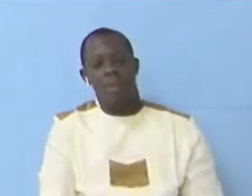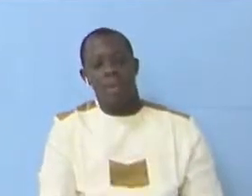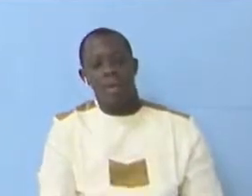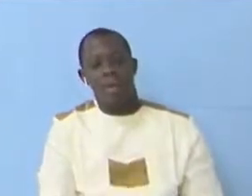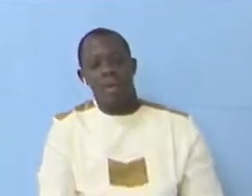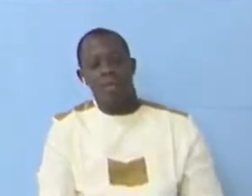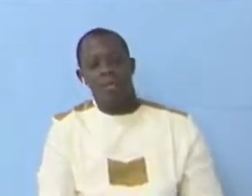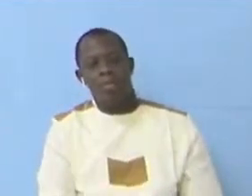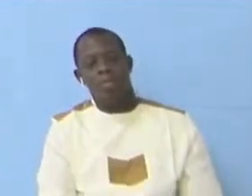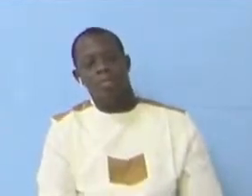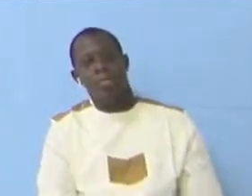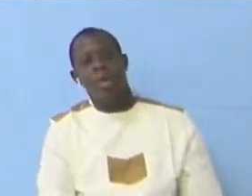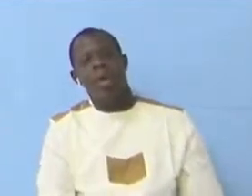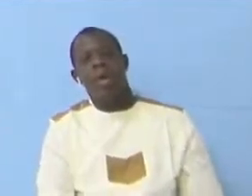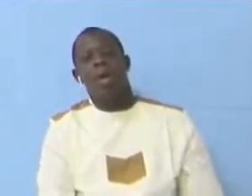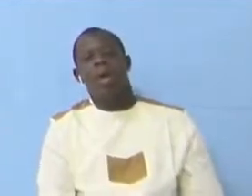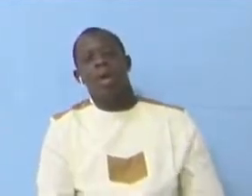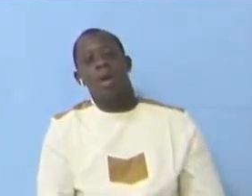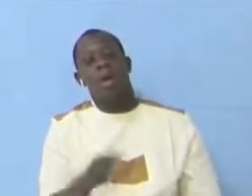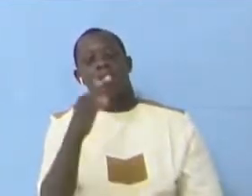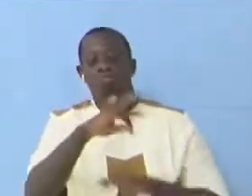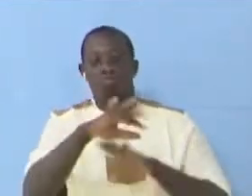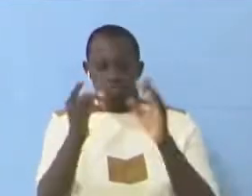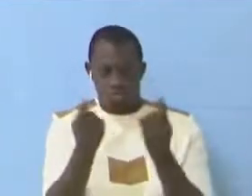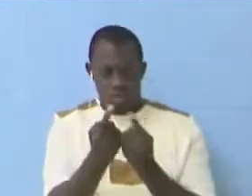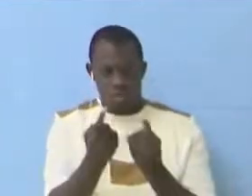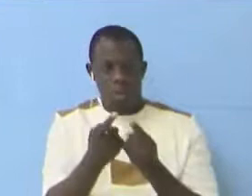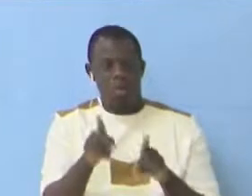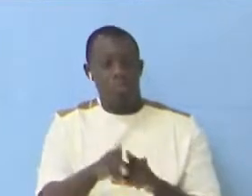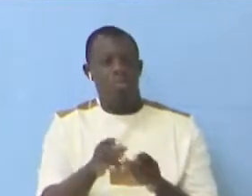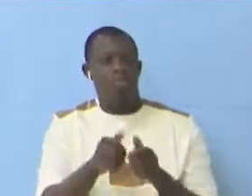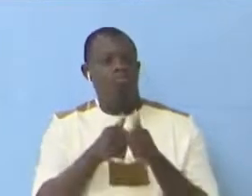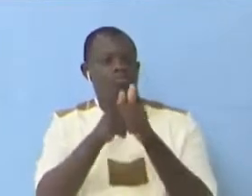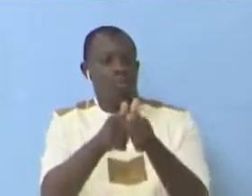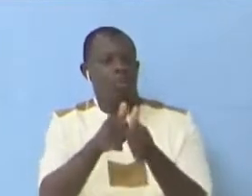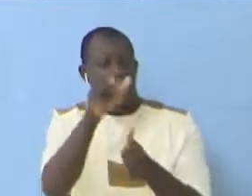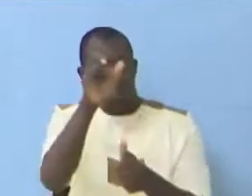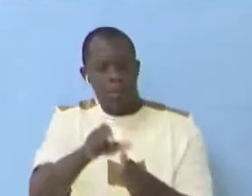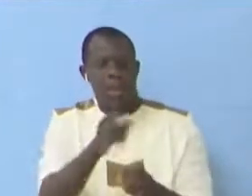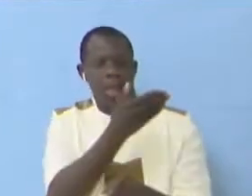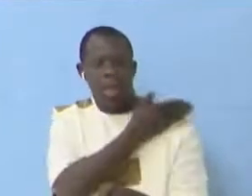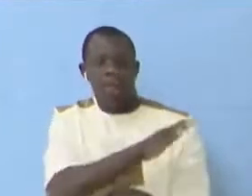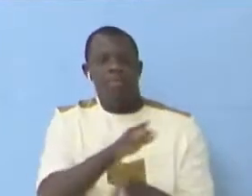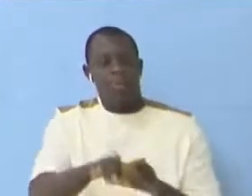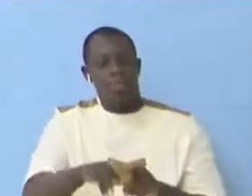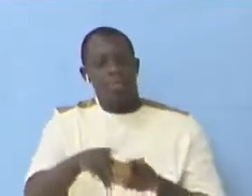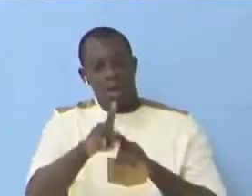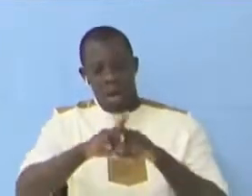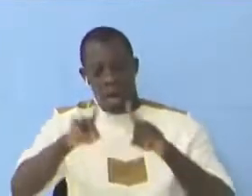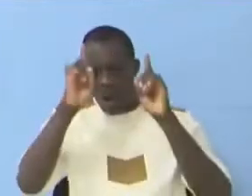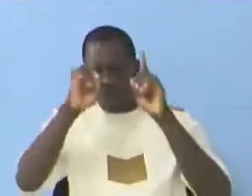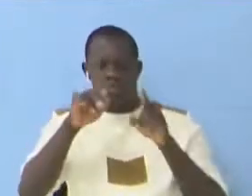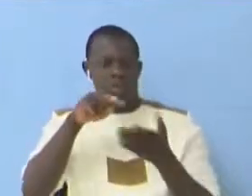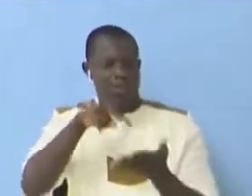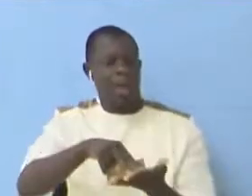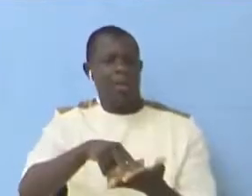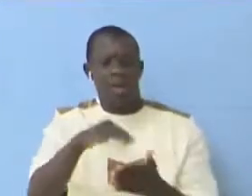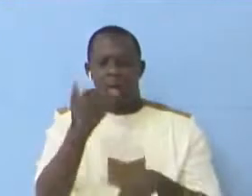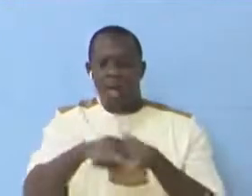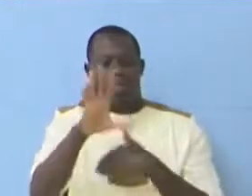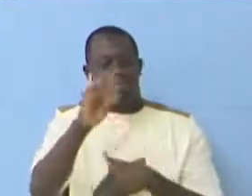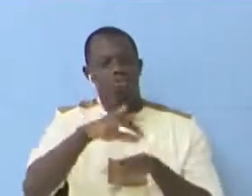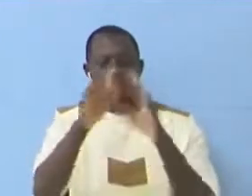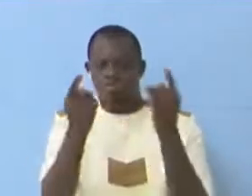will stampede. moom ngi mel ni rek daanaka bu fekkee ne sàmm bi daw na rek na yi ñoom dañuy taxaw bañ a jof. And